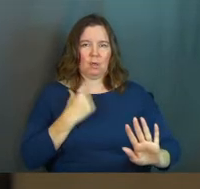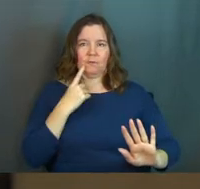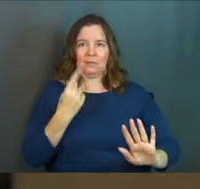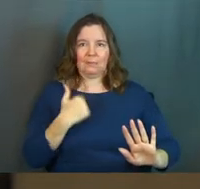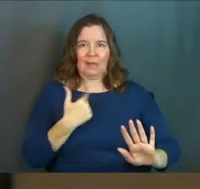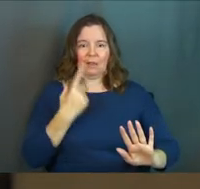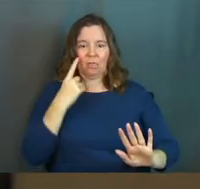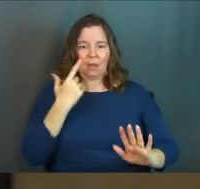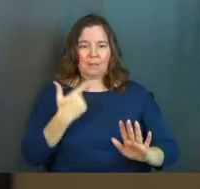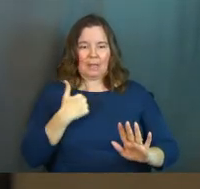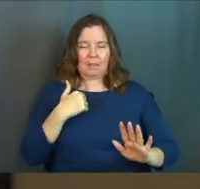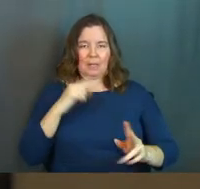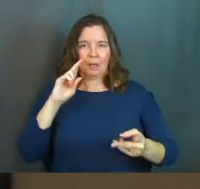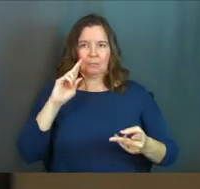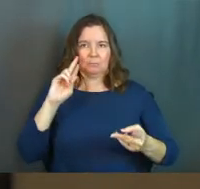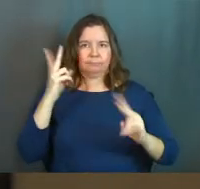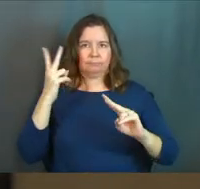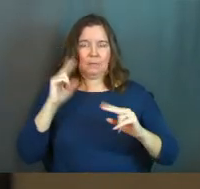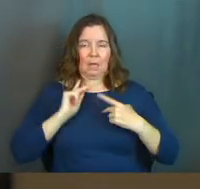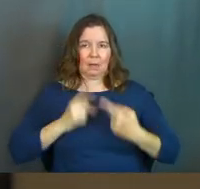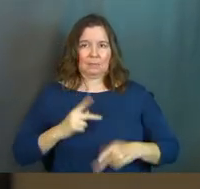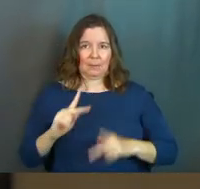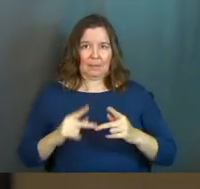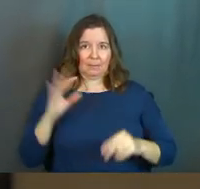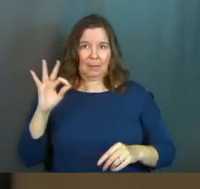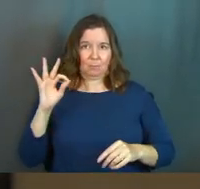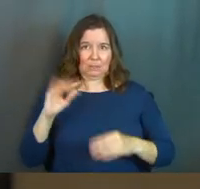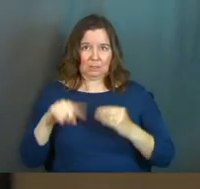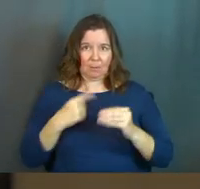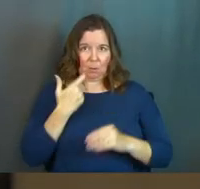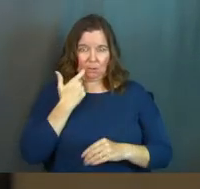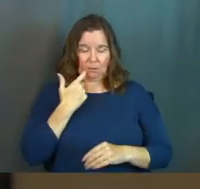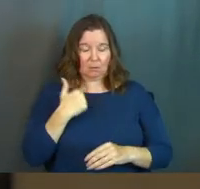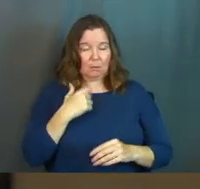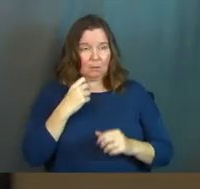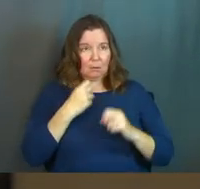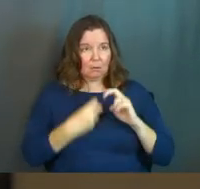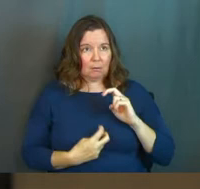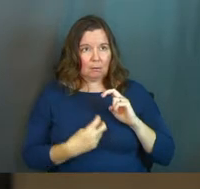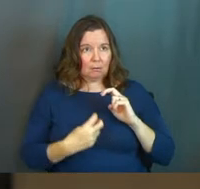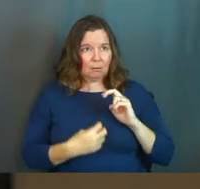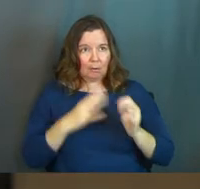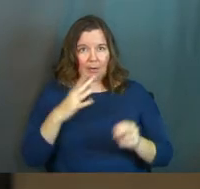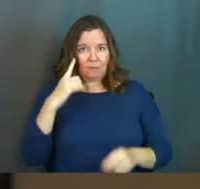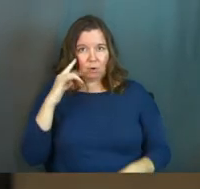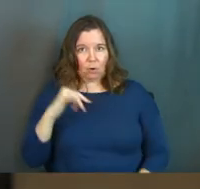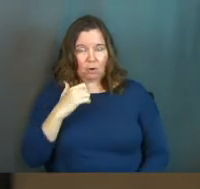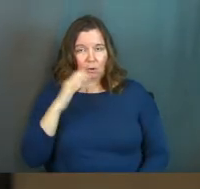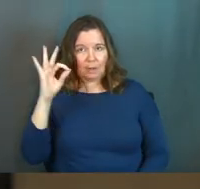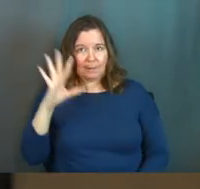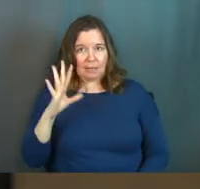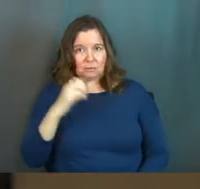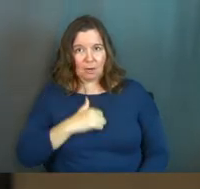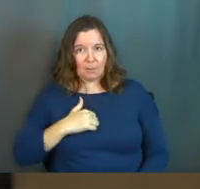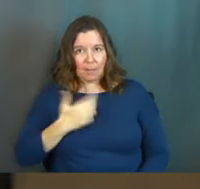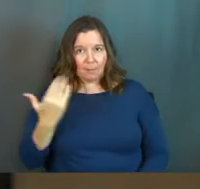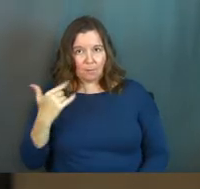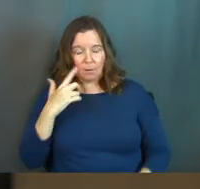saying something that he thought maybe upset some people that he preached about. I never heard that before. That hit